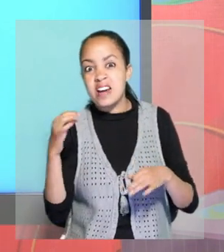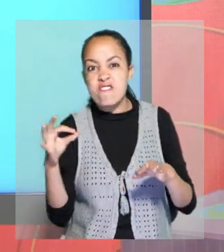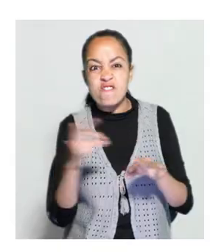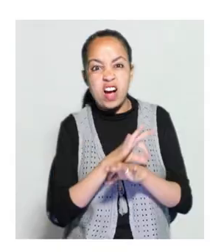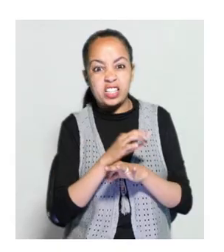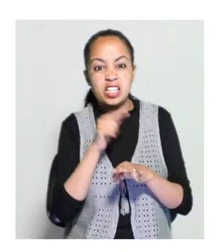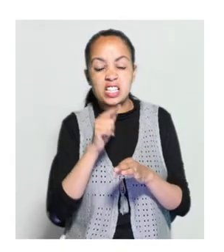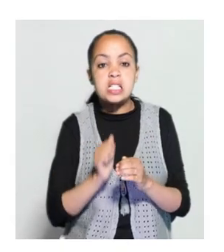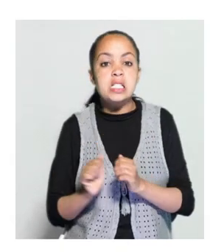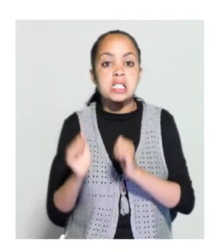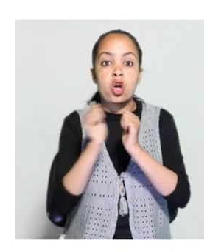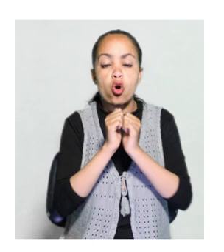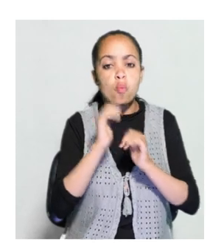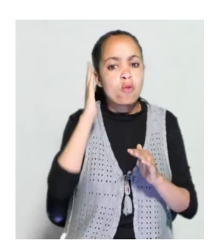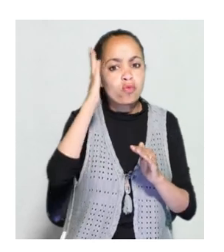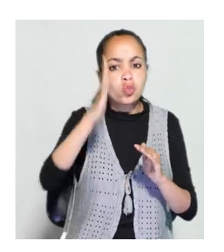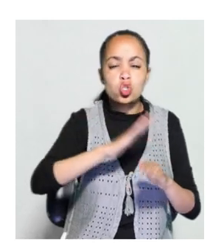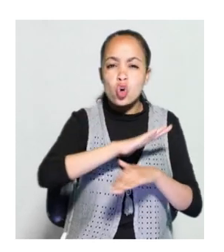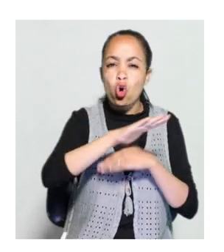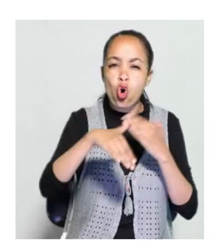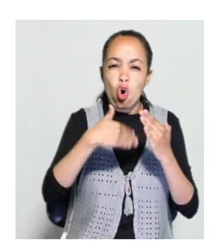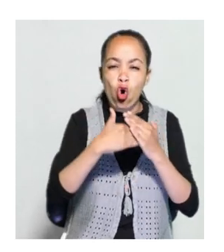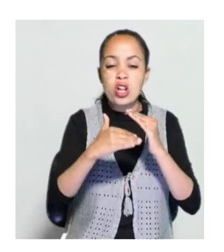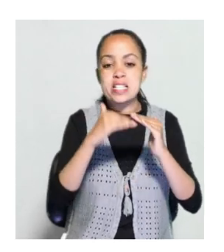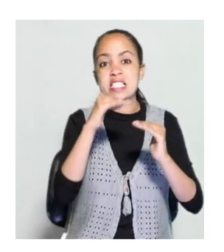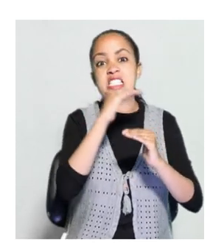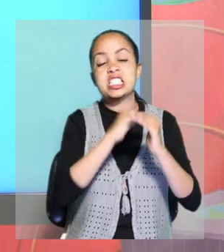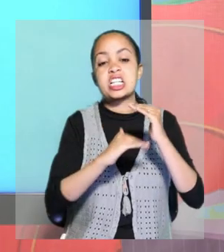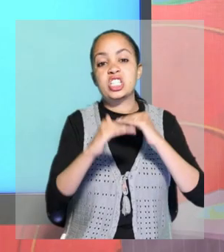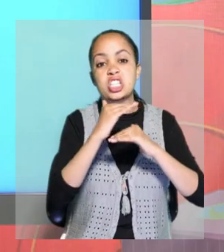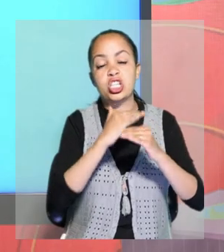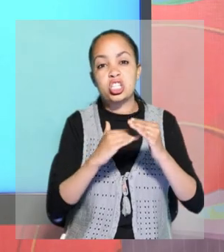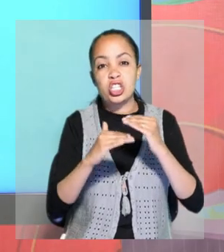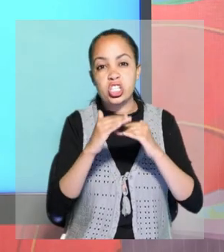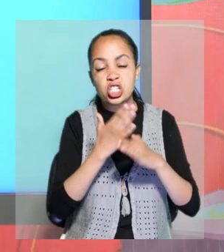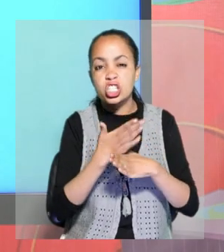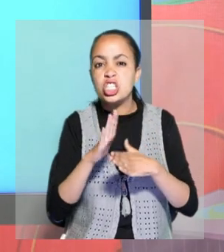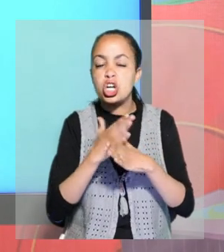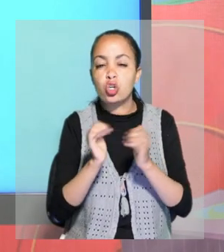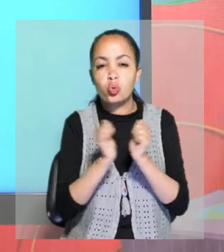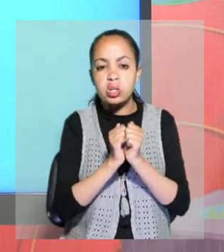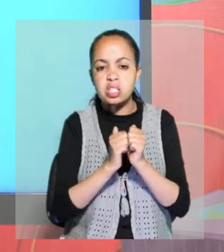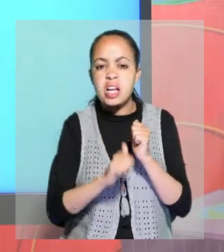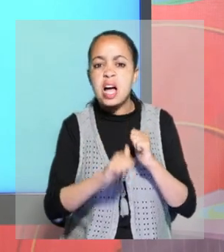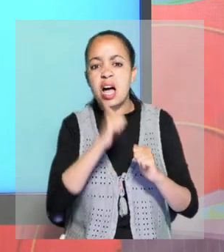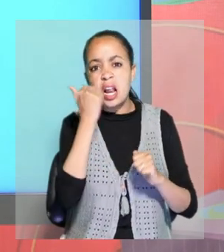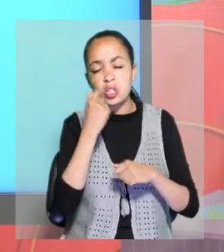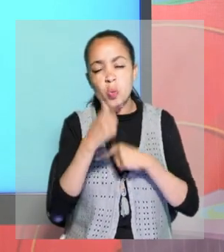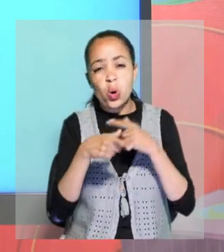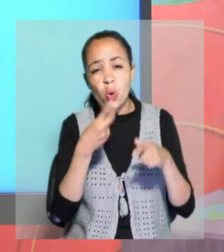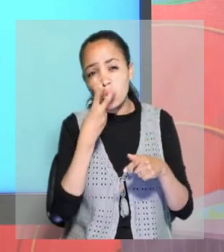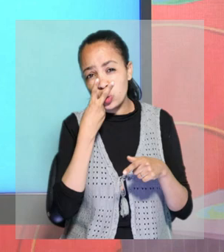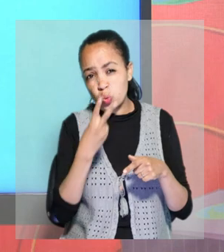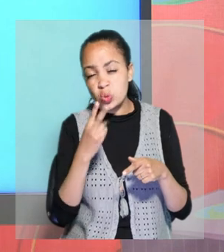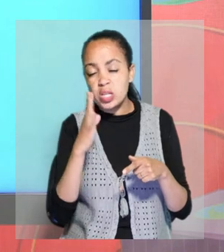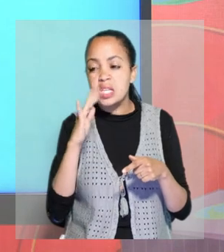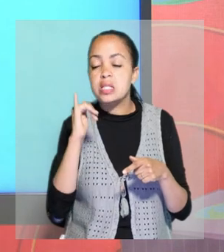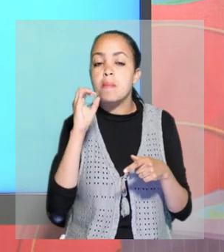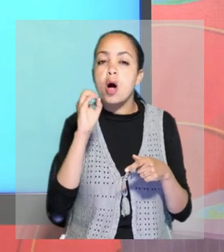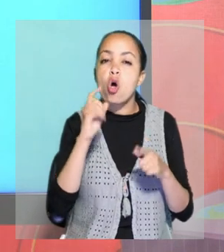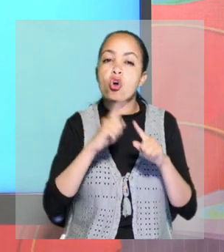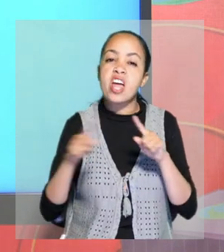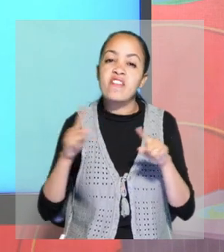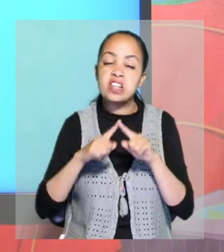what the common feature that all succession can be shared together. The another point that we are going to see together is